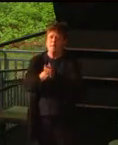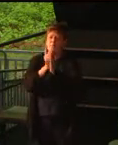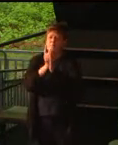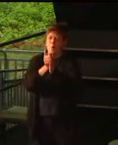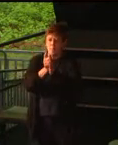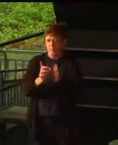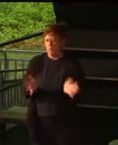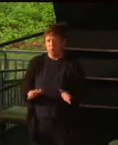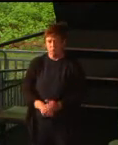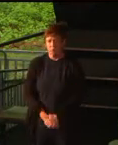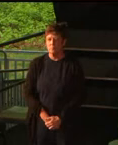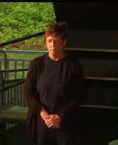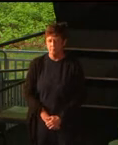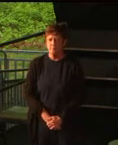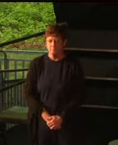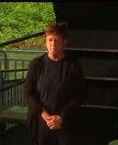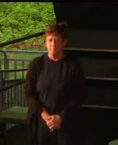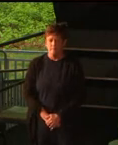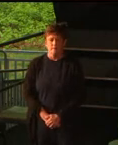It's...